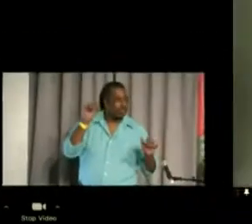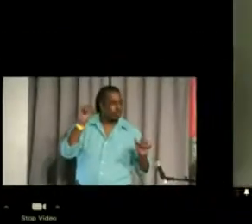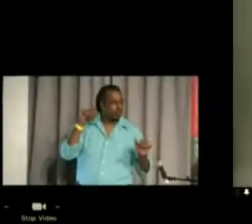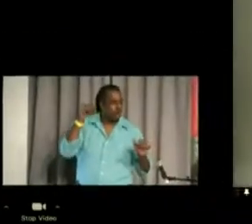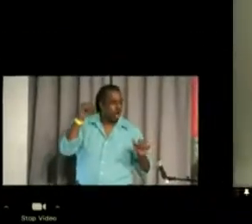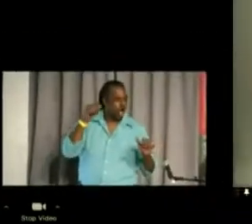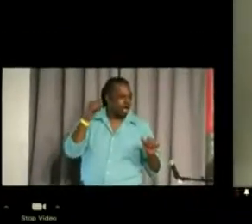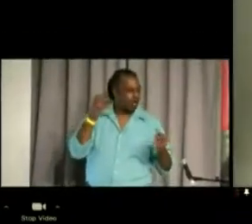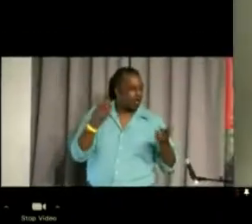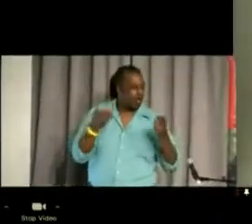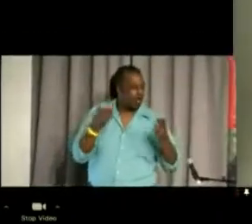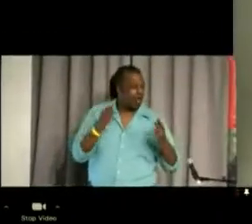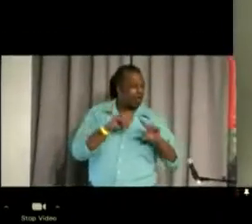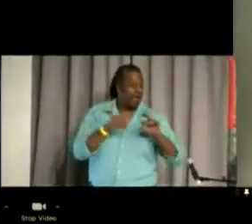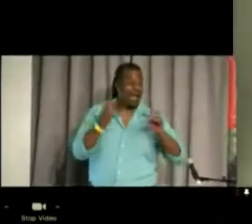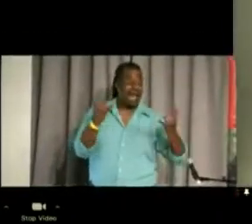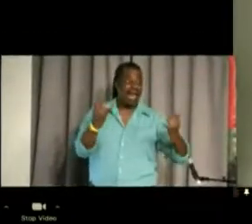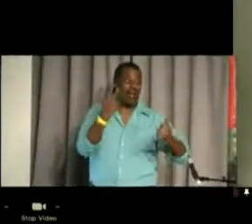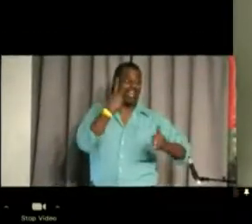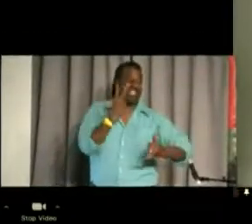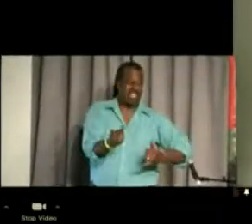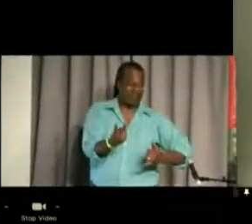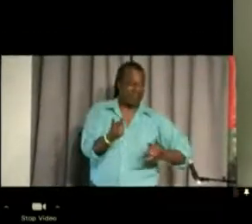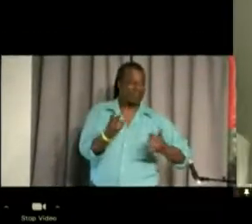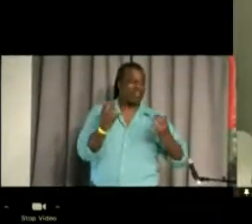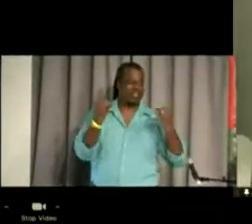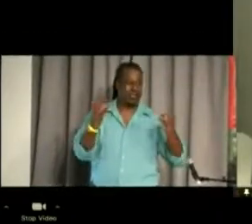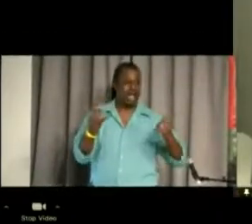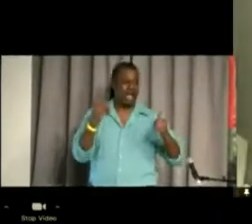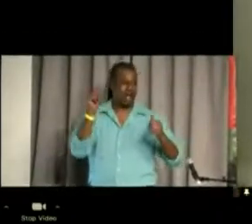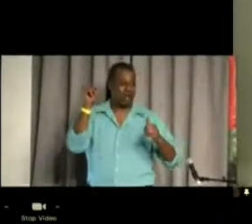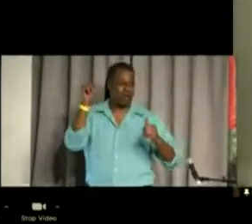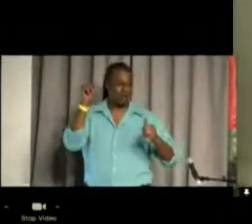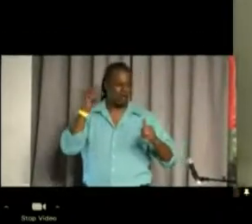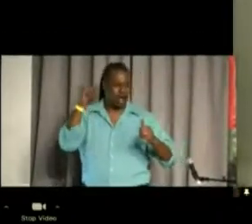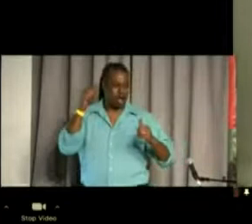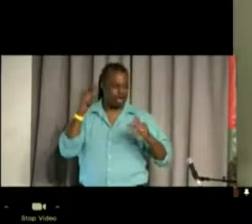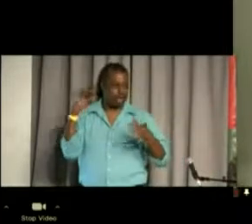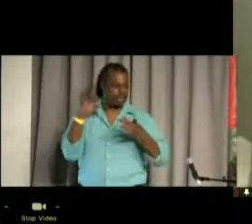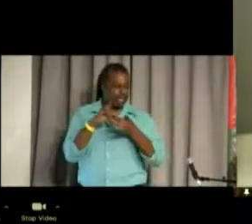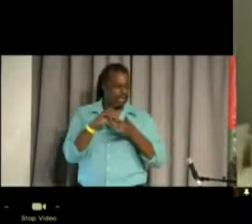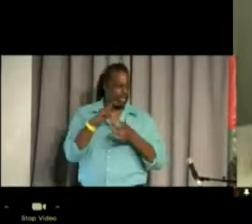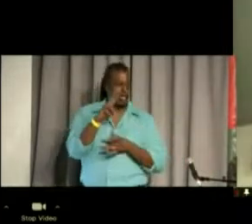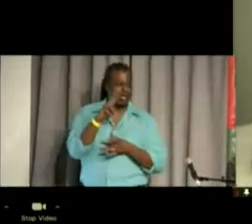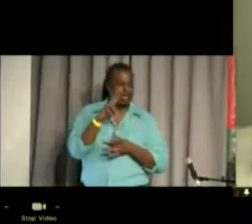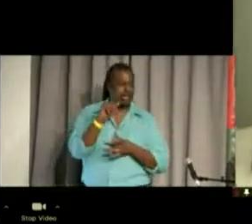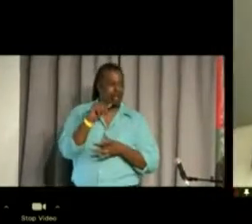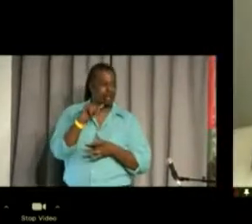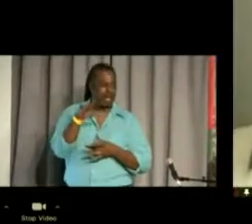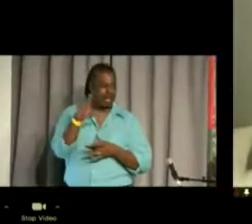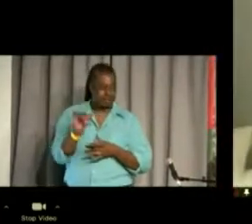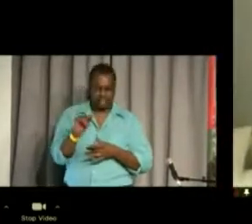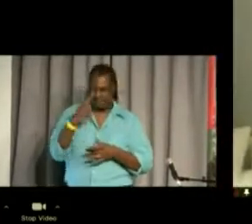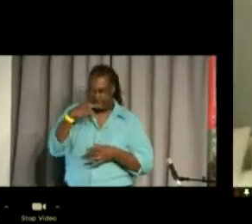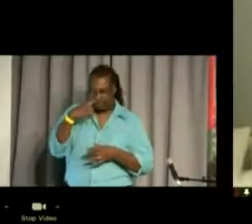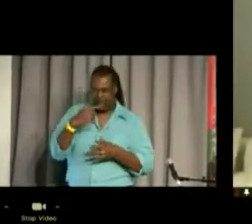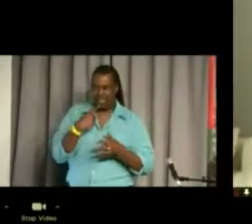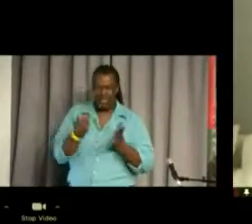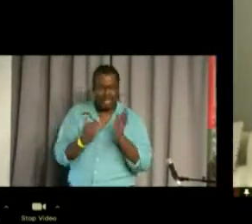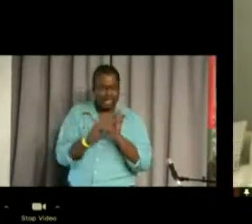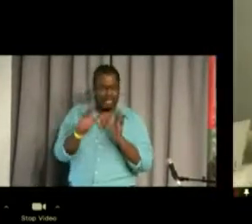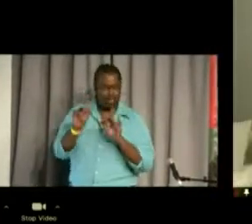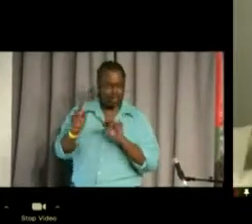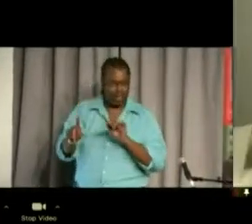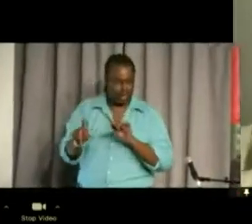not be connected, but I see you now, so maybe your audio is connected. And Valencia, if you can repeat the question you just asked,